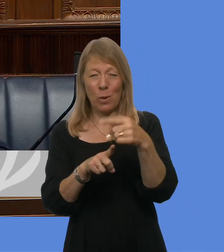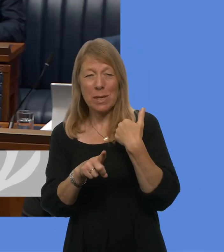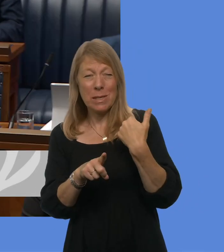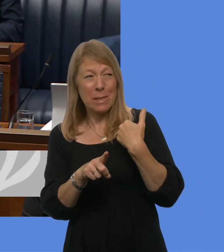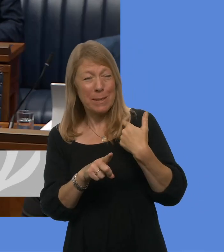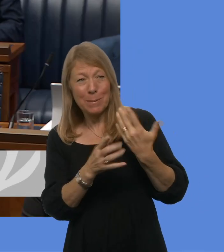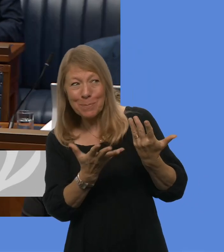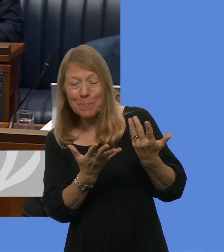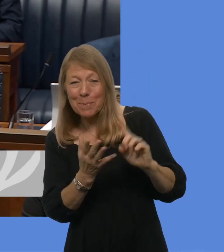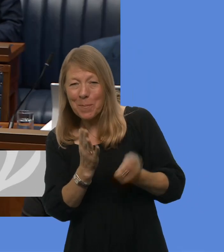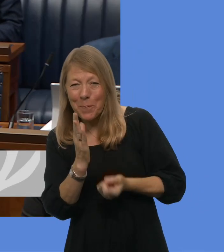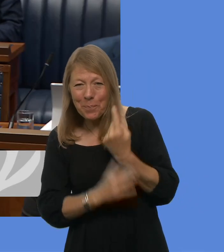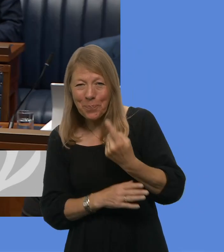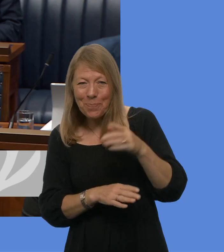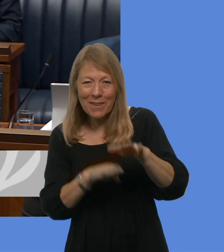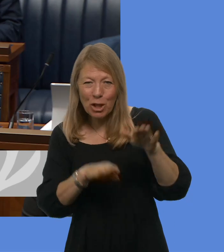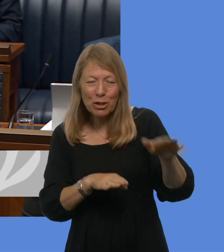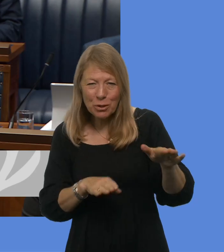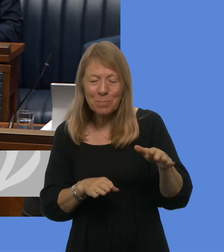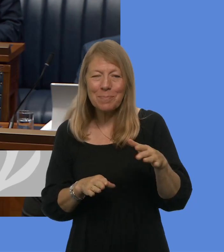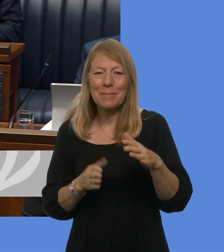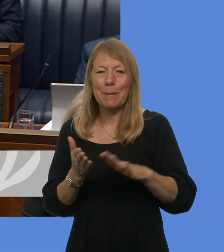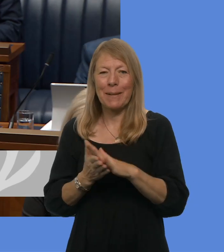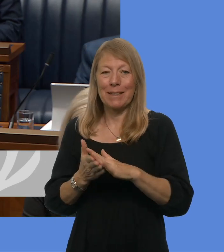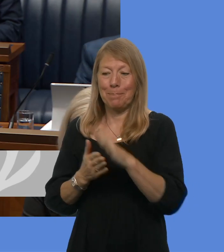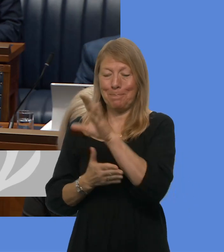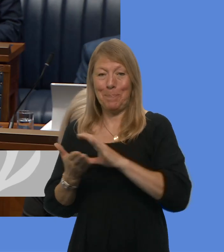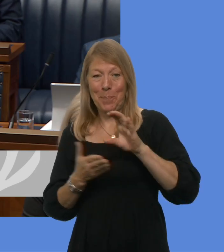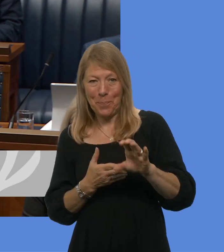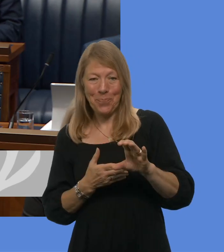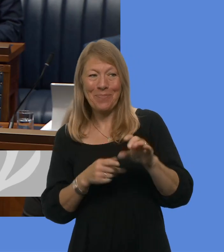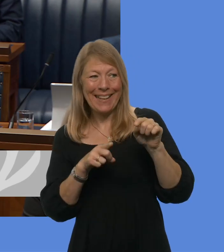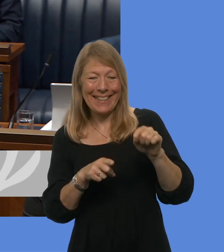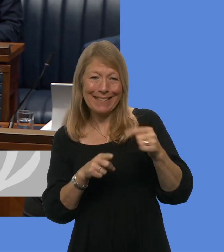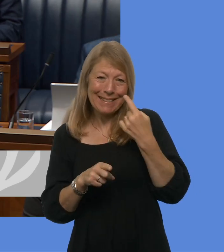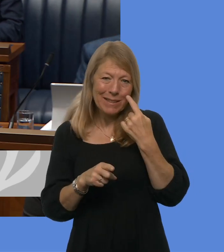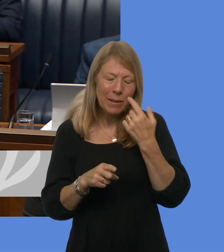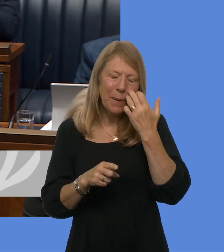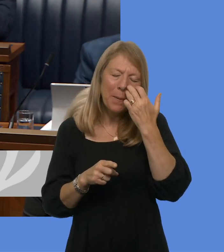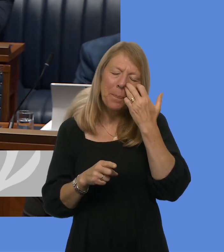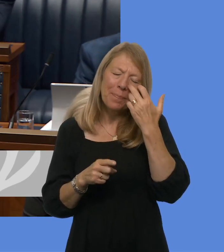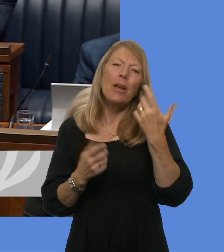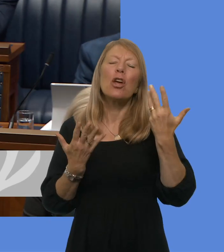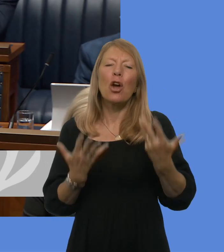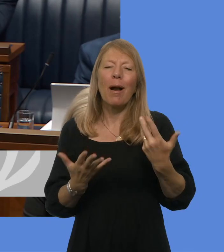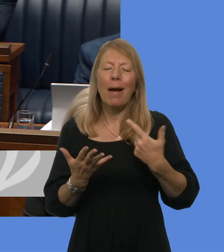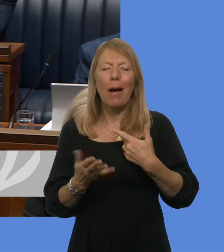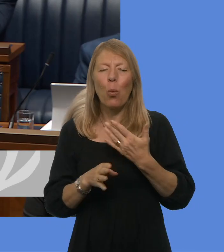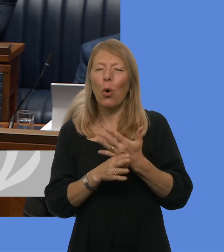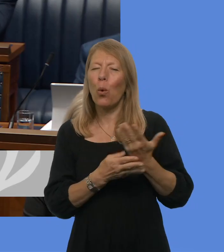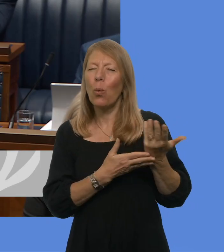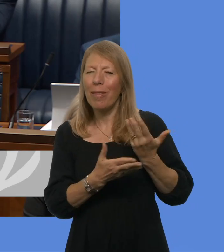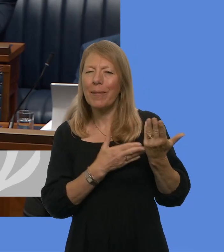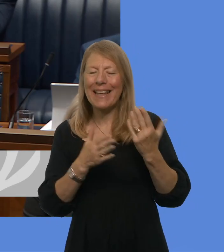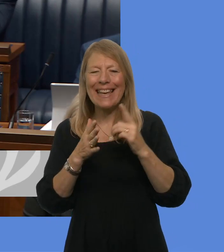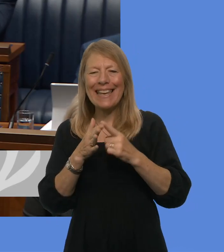of this capital funding programme. Currently, there's work with the colleagues in the EA and within